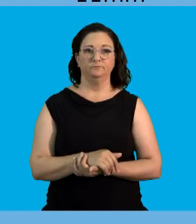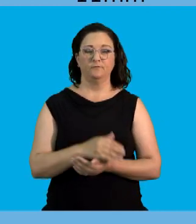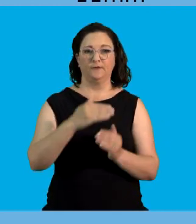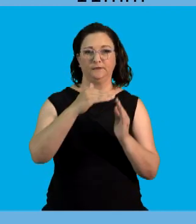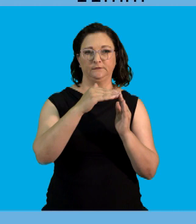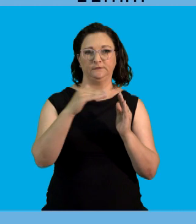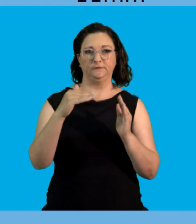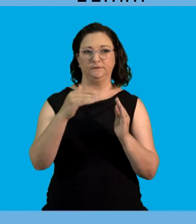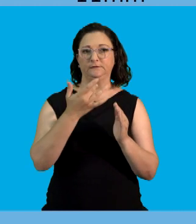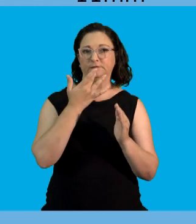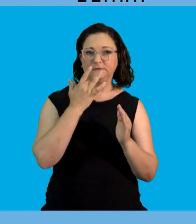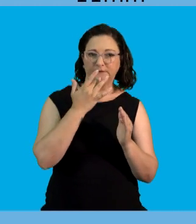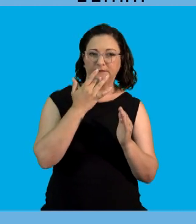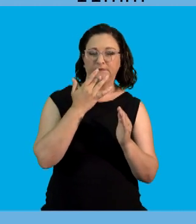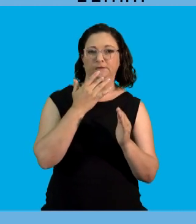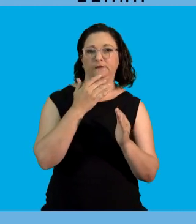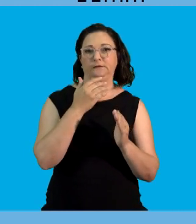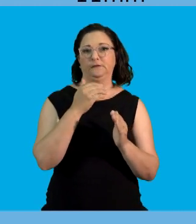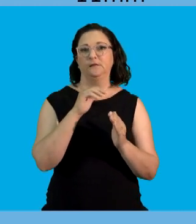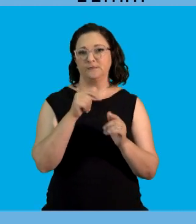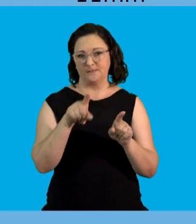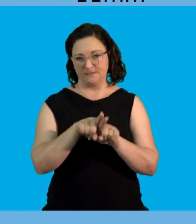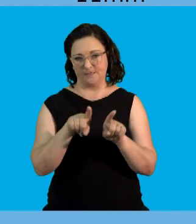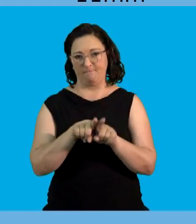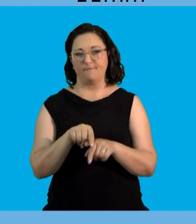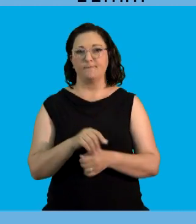steel, because steel and alloy, they have the same expansion.